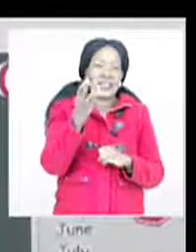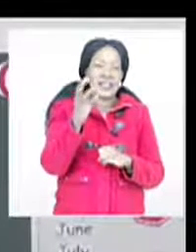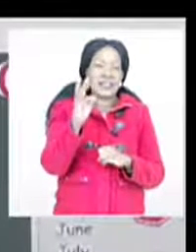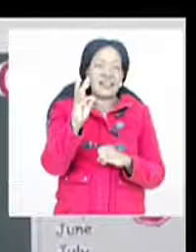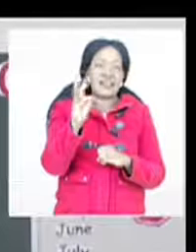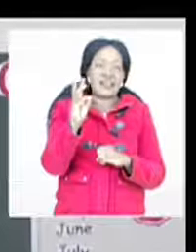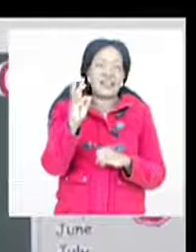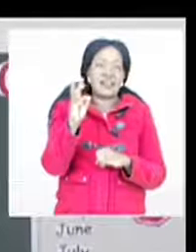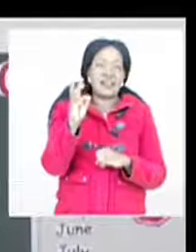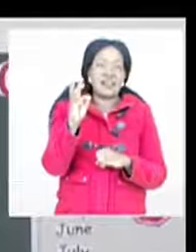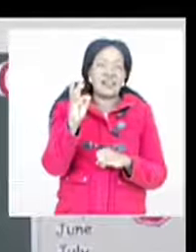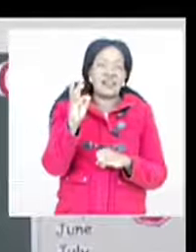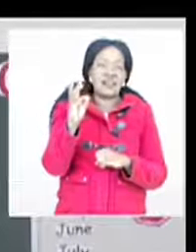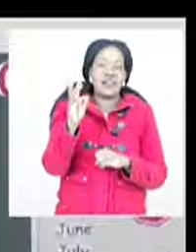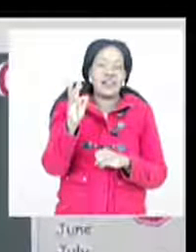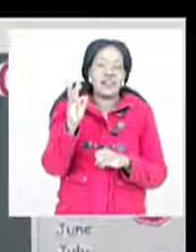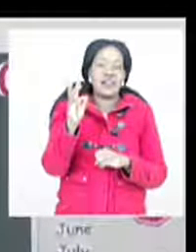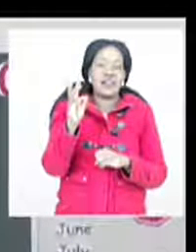6